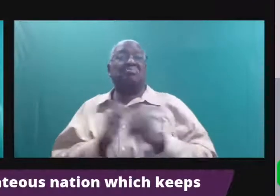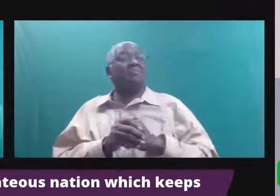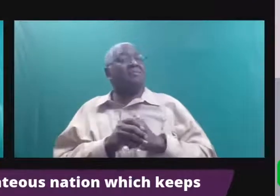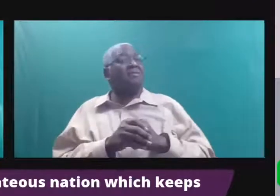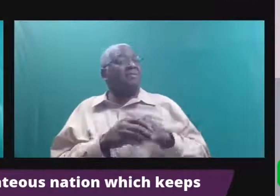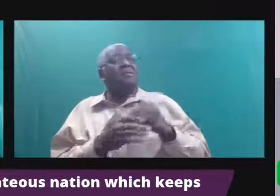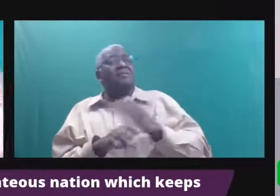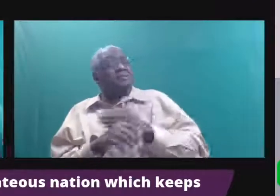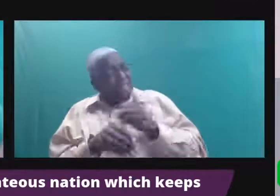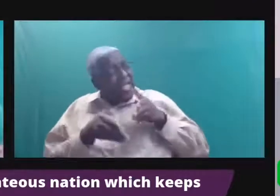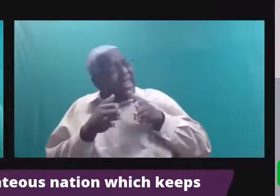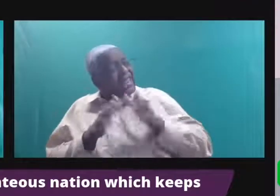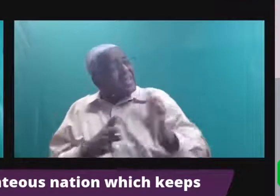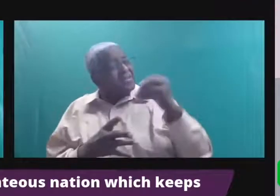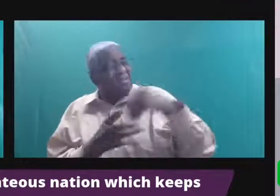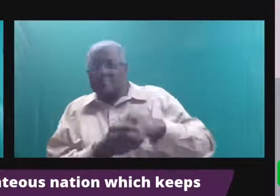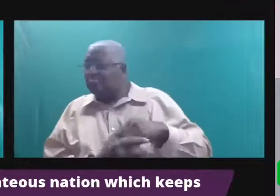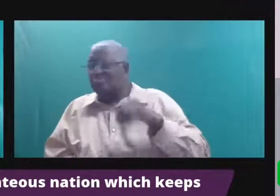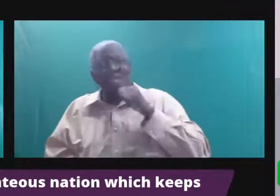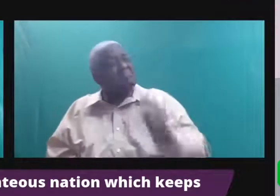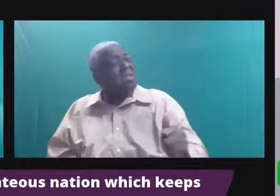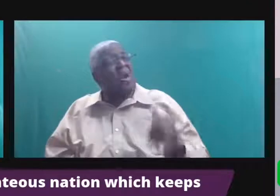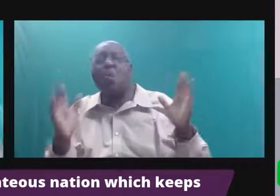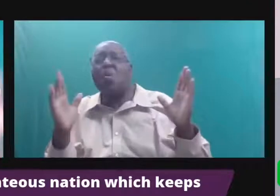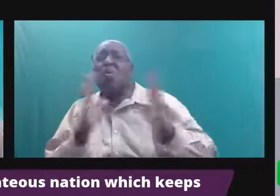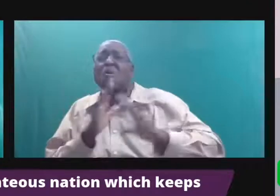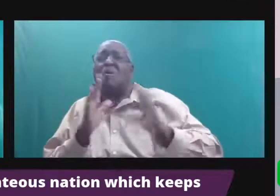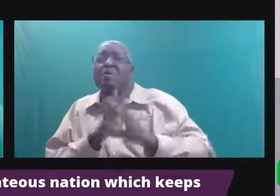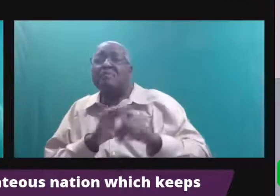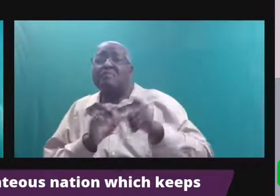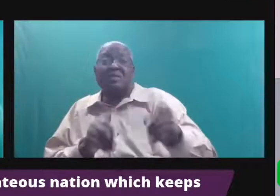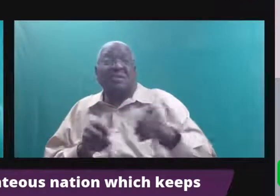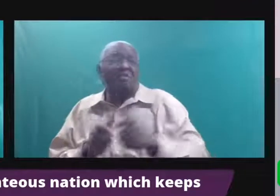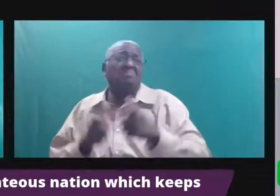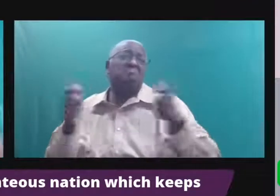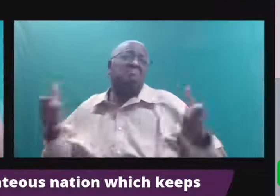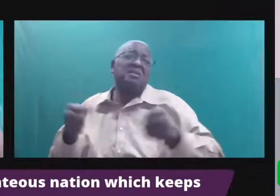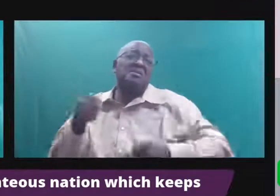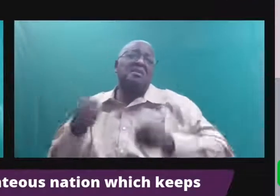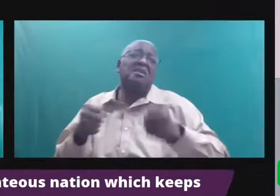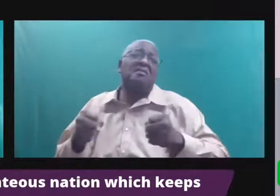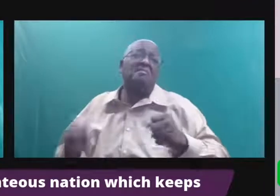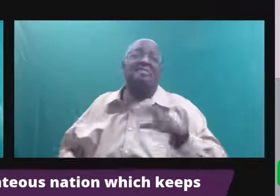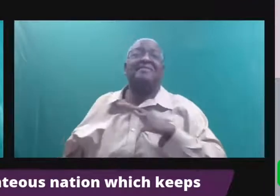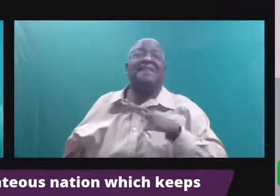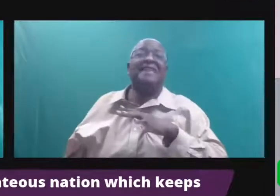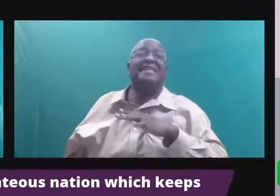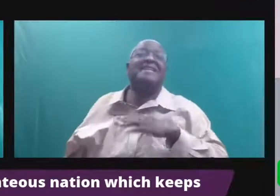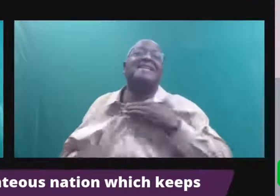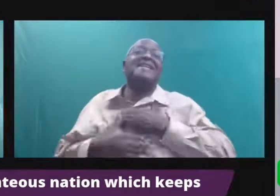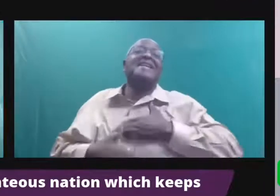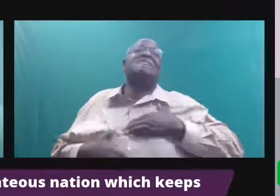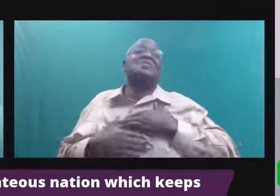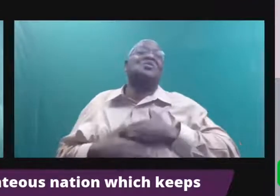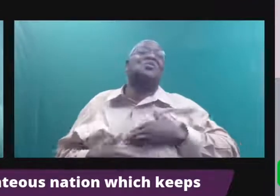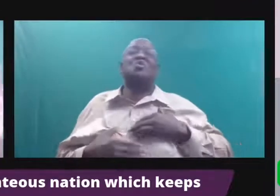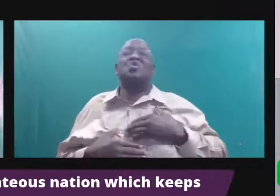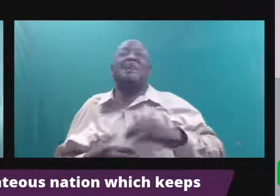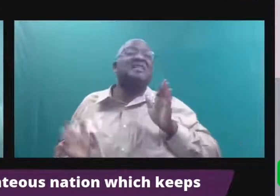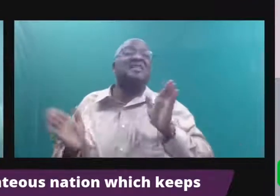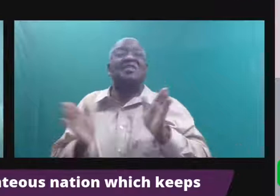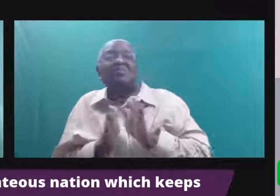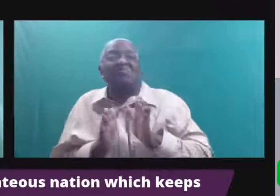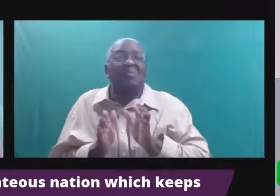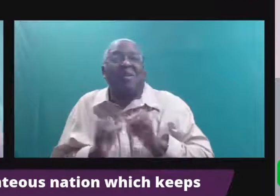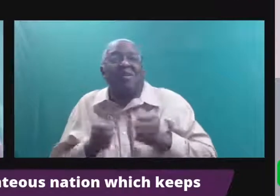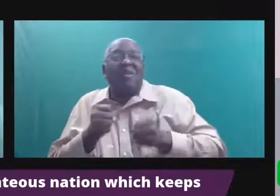in. Let them in. I ain't worried about you. Listen, you got a bigger car than me, that's cool. I'ma enjoy my hoopty. You got a bigger house than me,